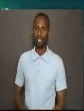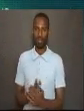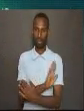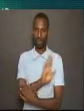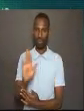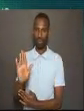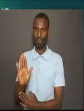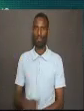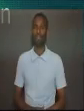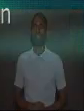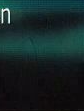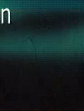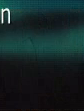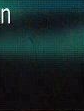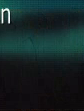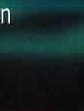Begin.